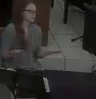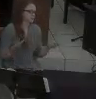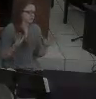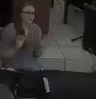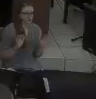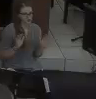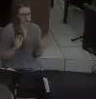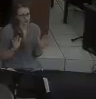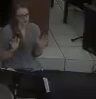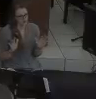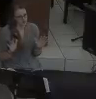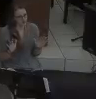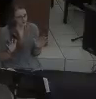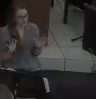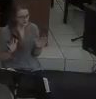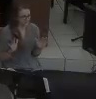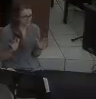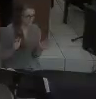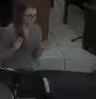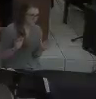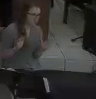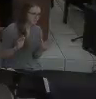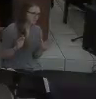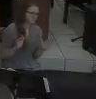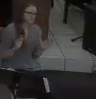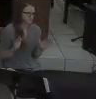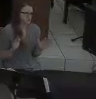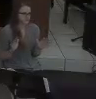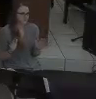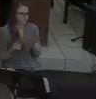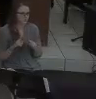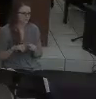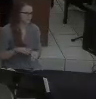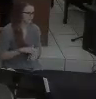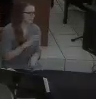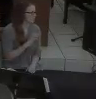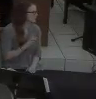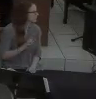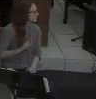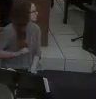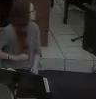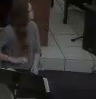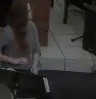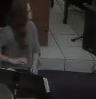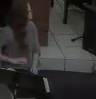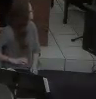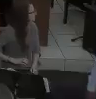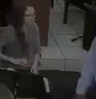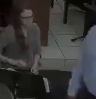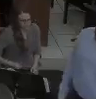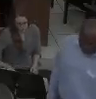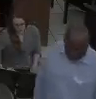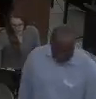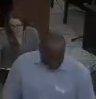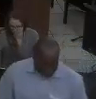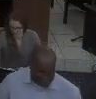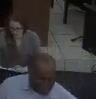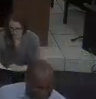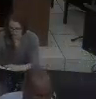submission, all is at rest. I and my Savior am happy